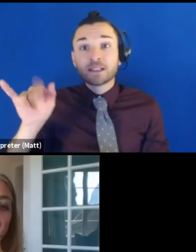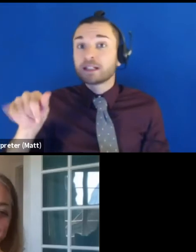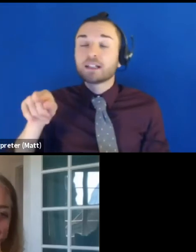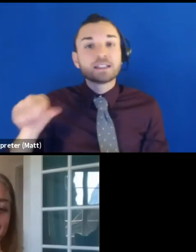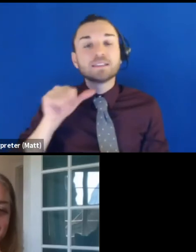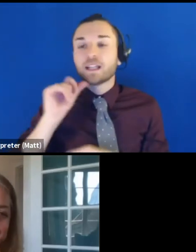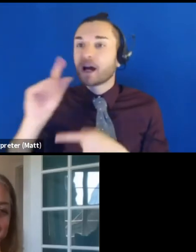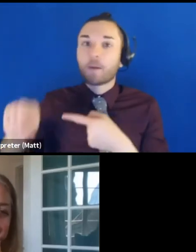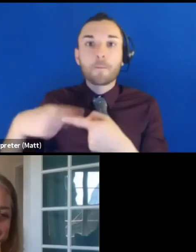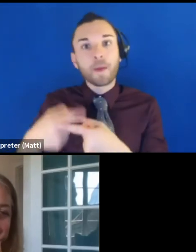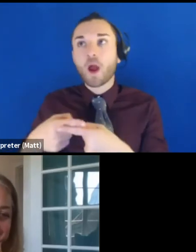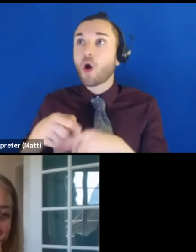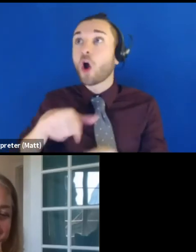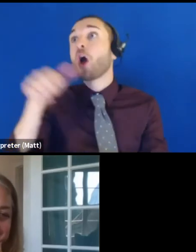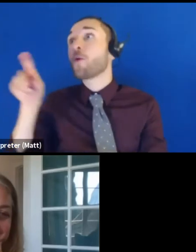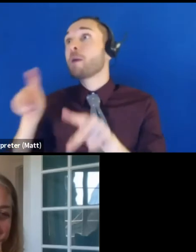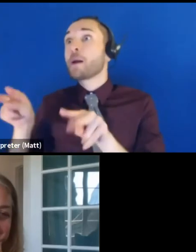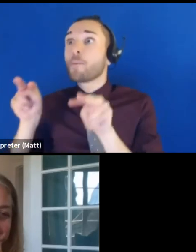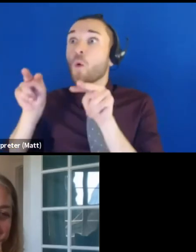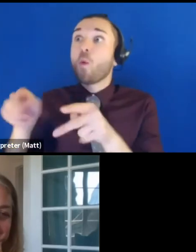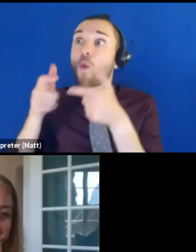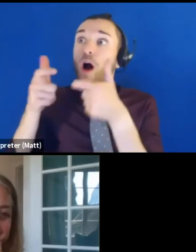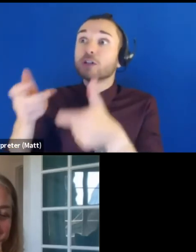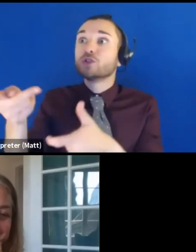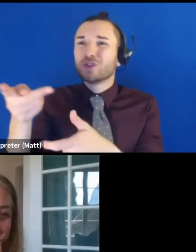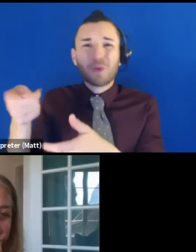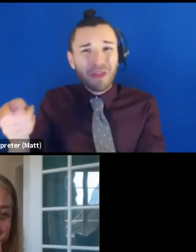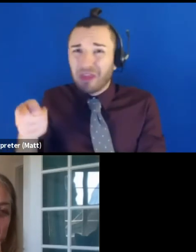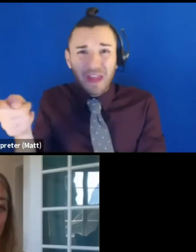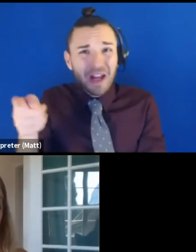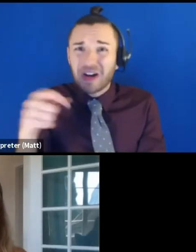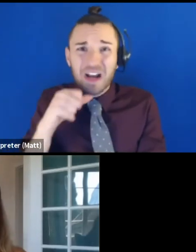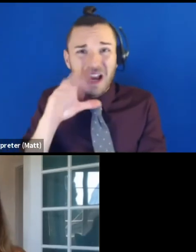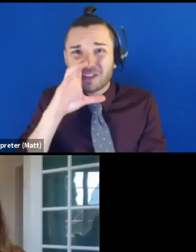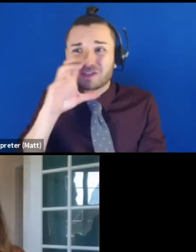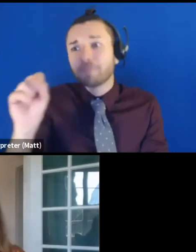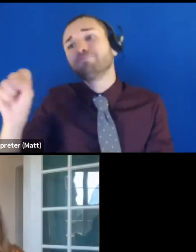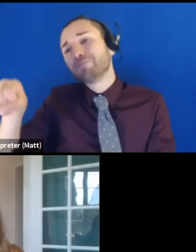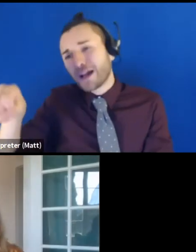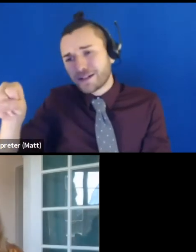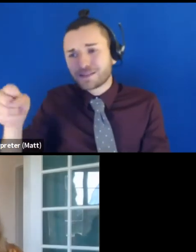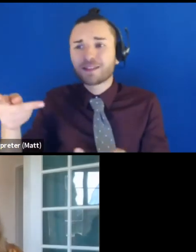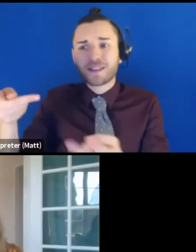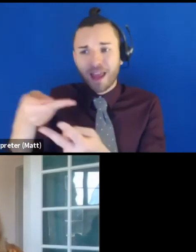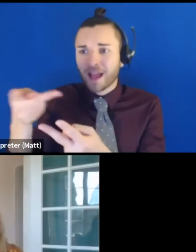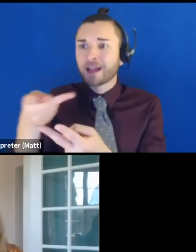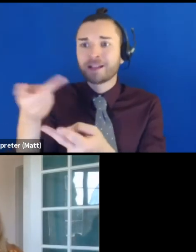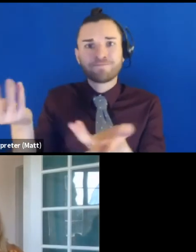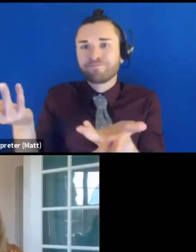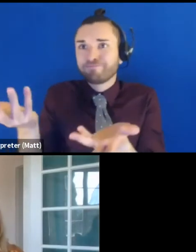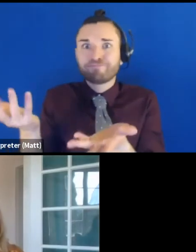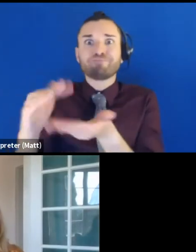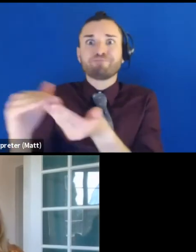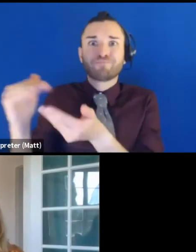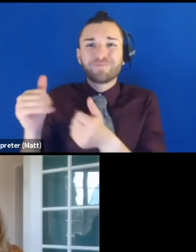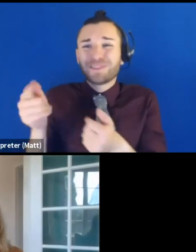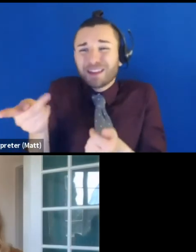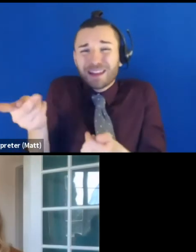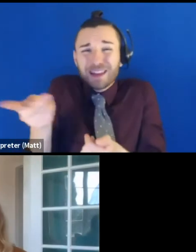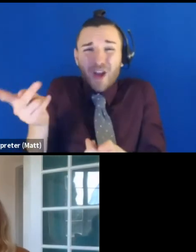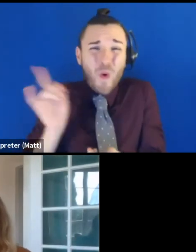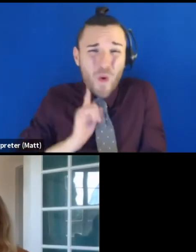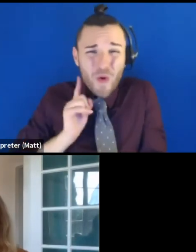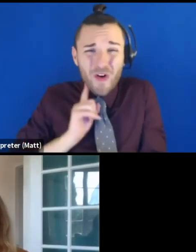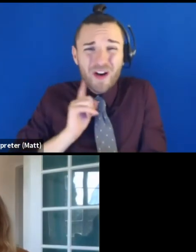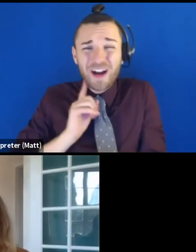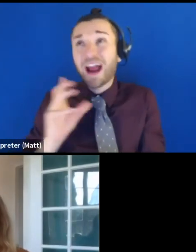those two women or whether they're not even seductive. They're just, of course, they're sex. They're just horny girls, but they're not even that horny. They're